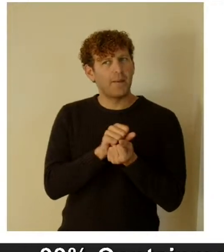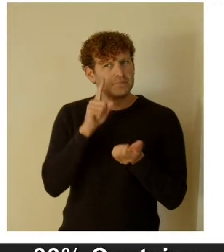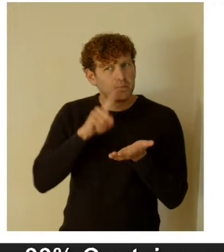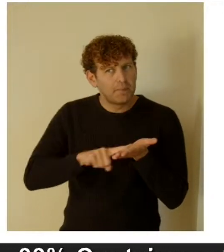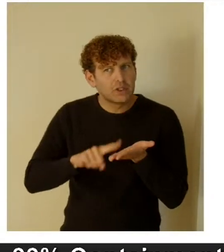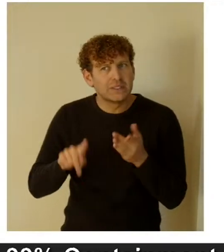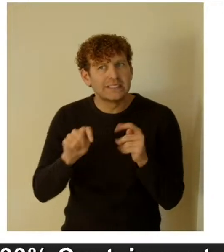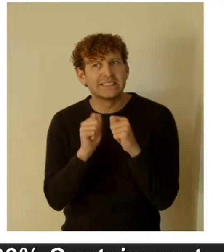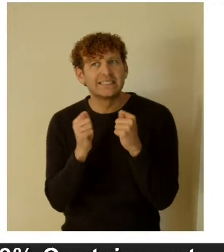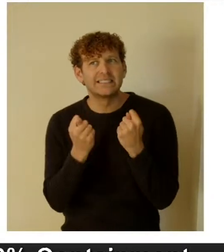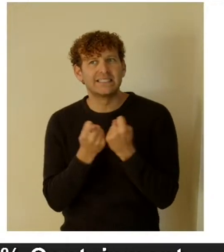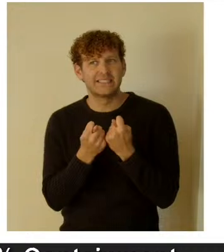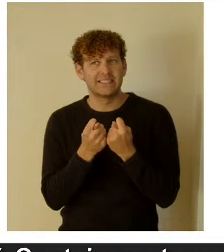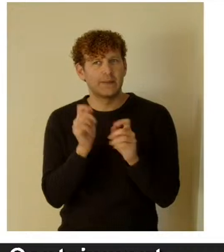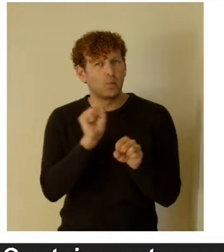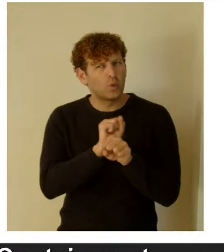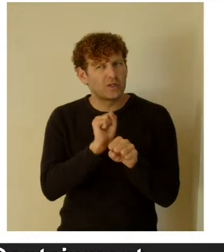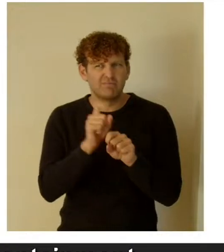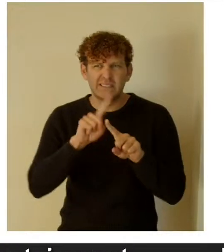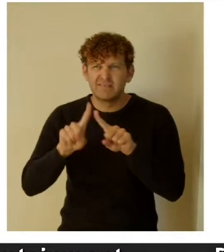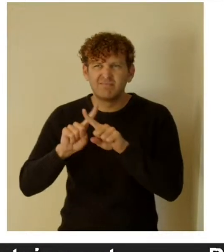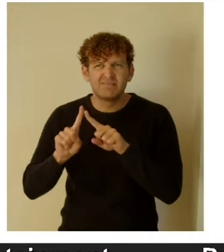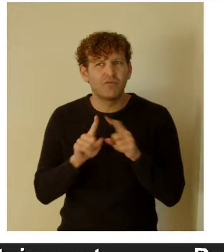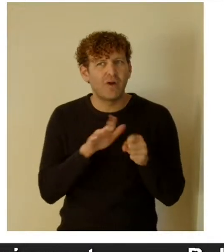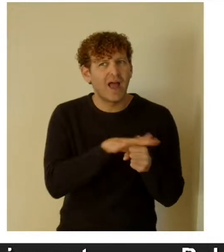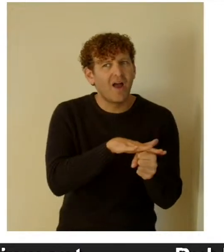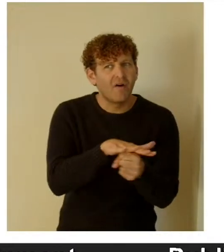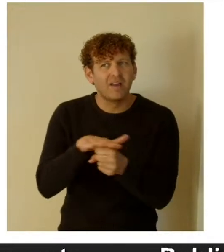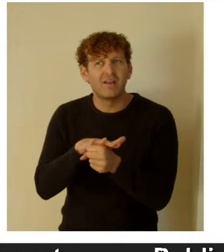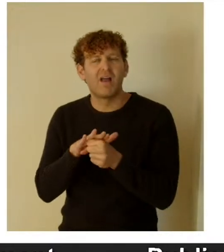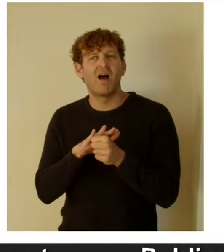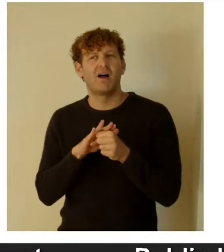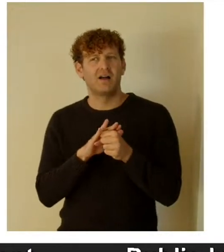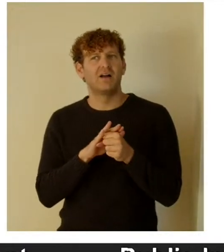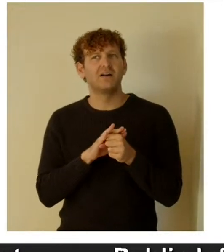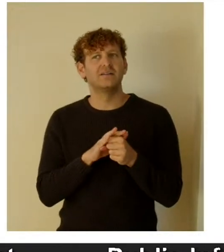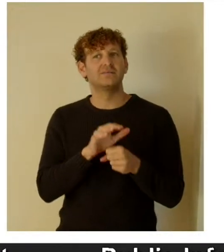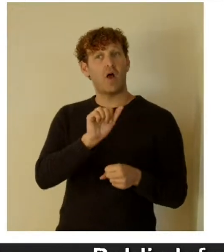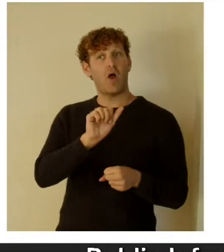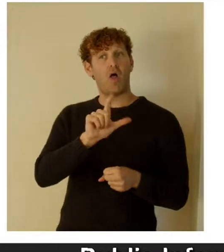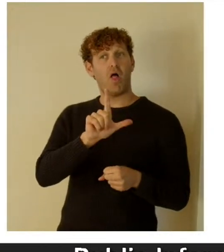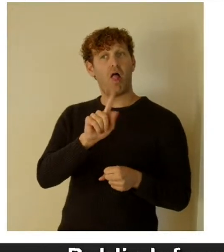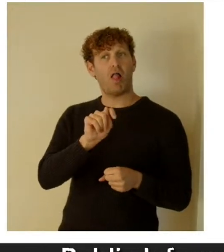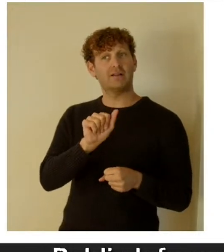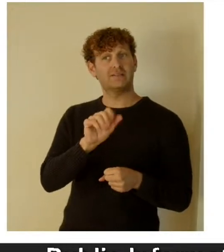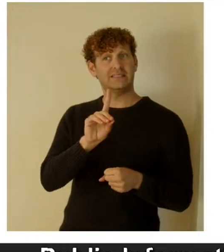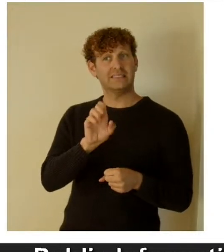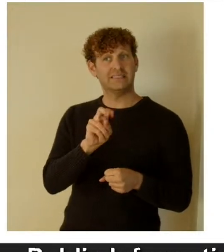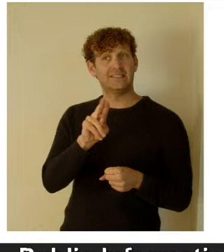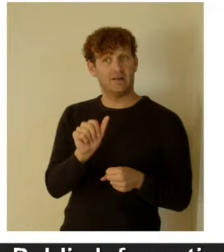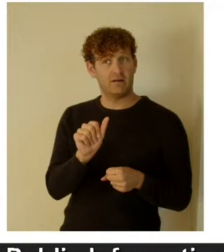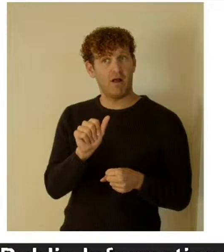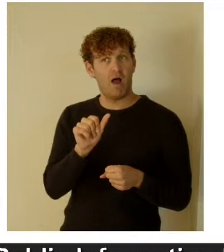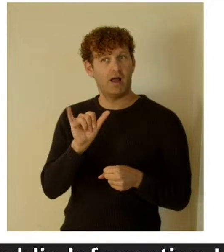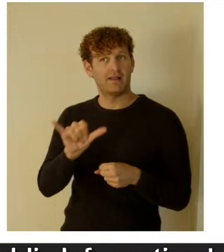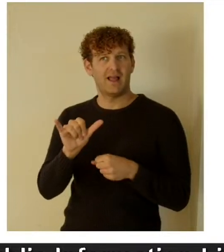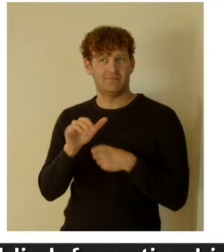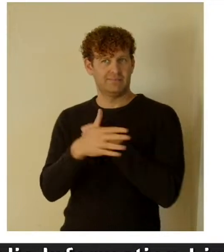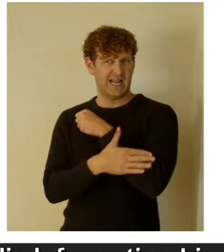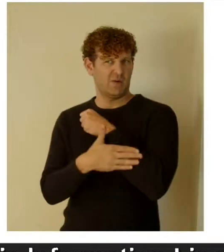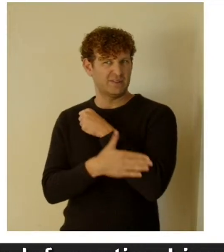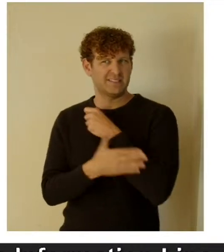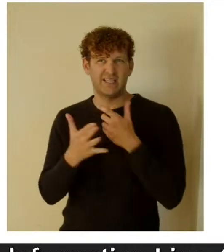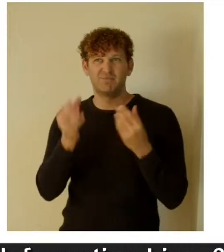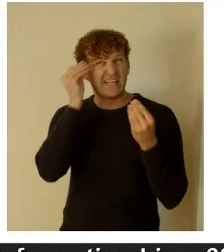areas. A large majority of our team is working in the Altadena area, and all of that info is posted on the